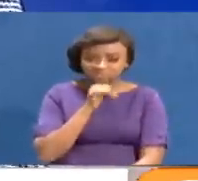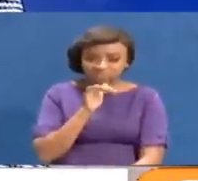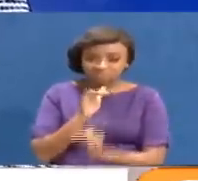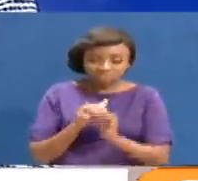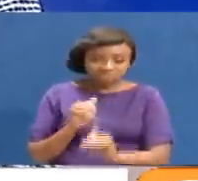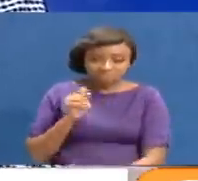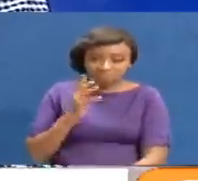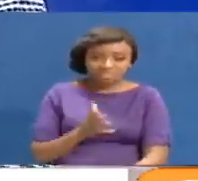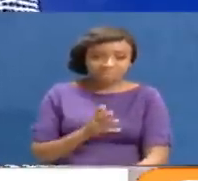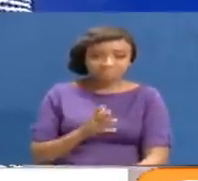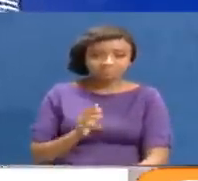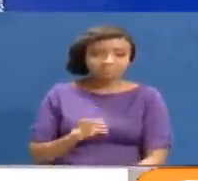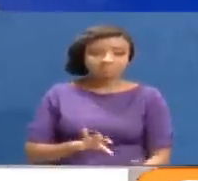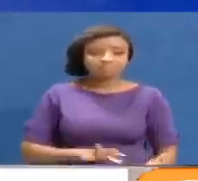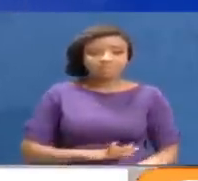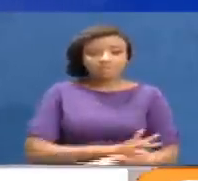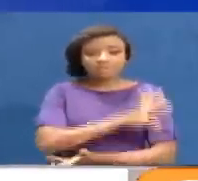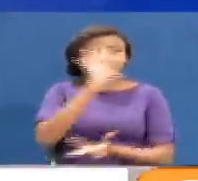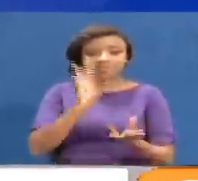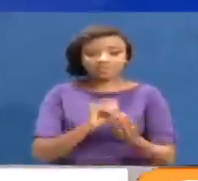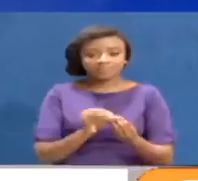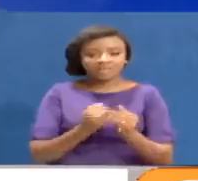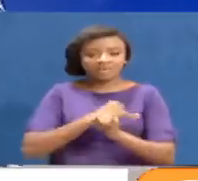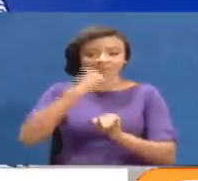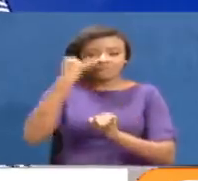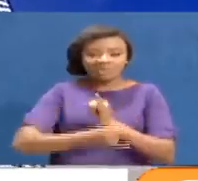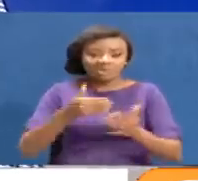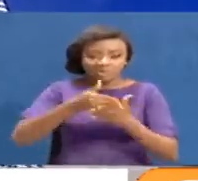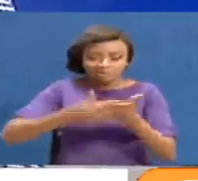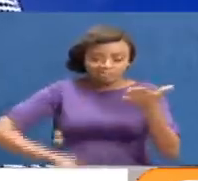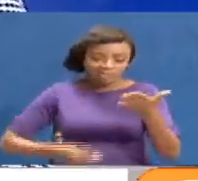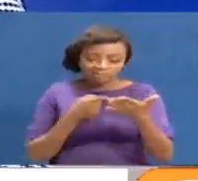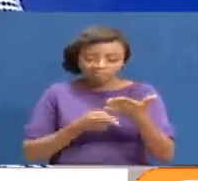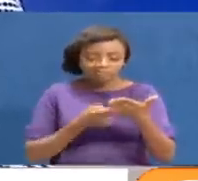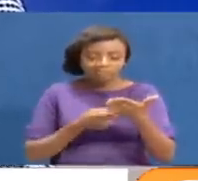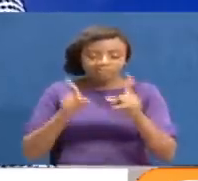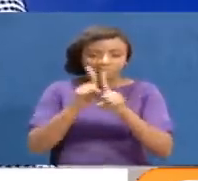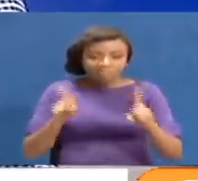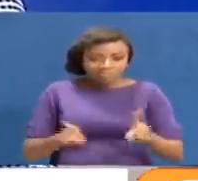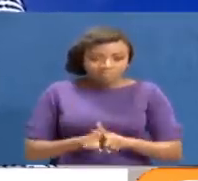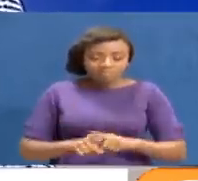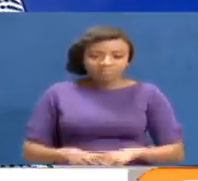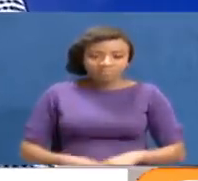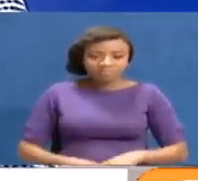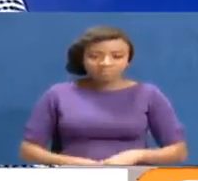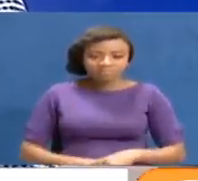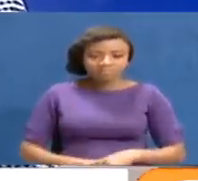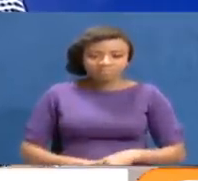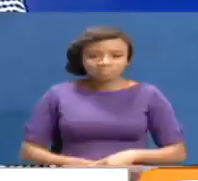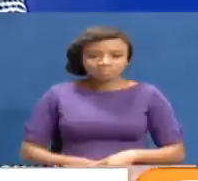been synthesized into this final report. They've also indicated that they could